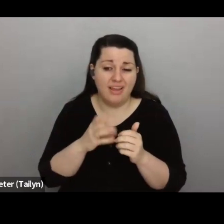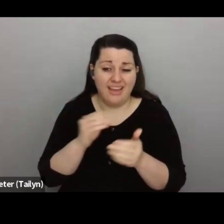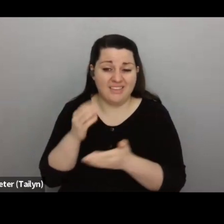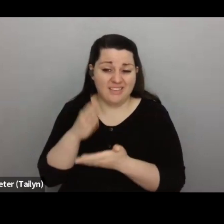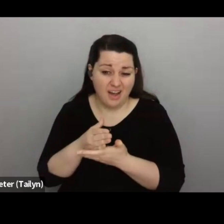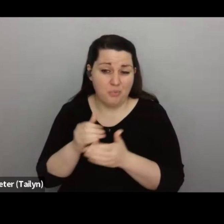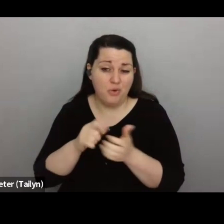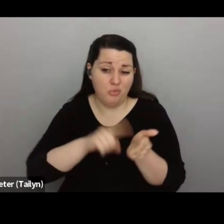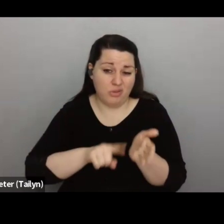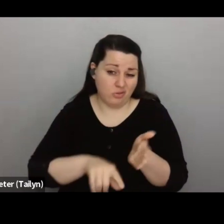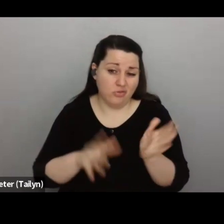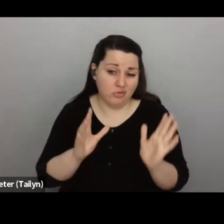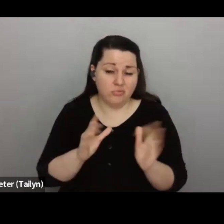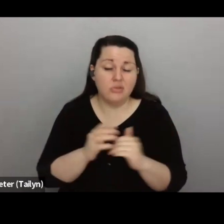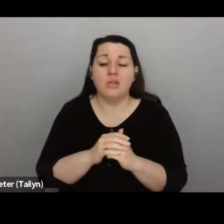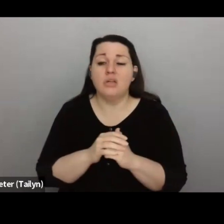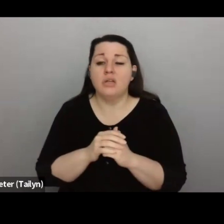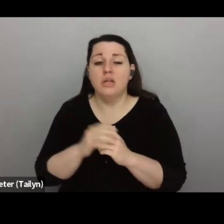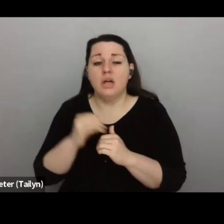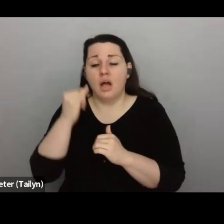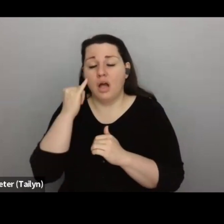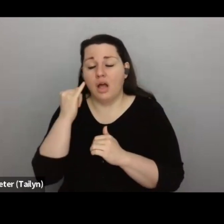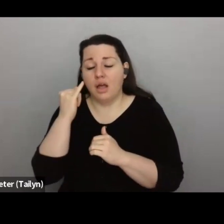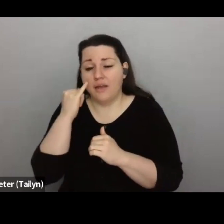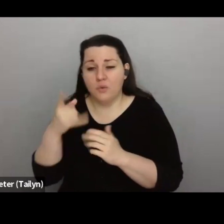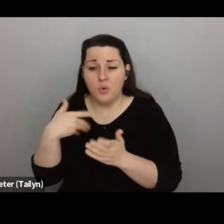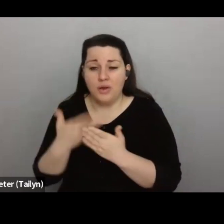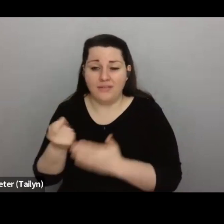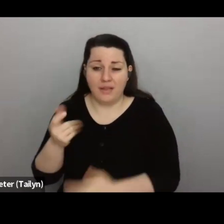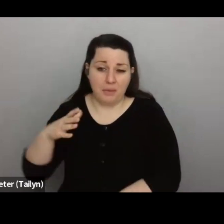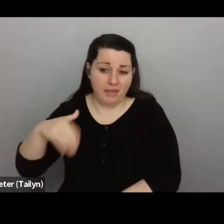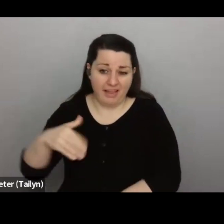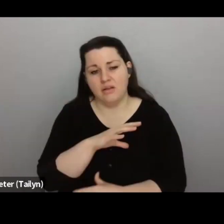for those of you that came a little bit later.